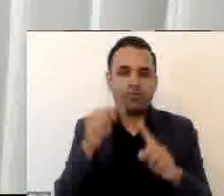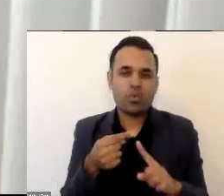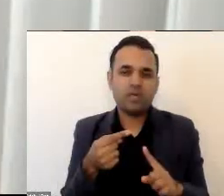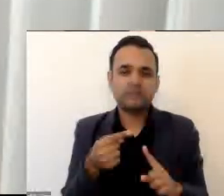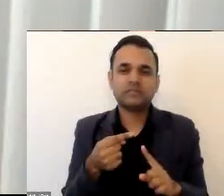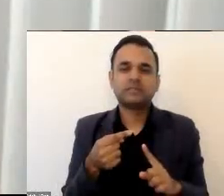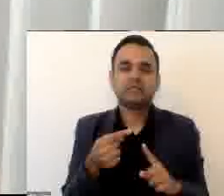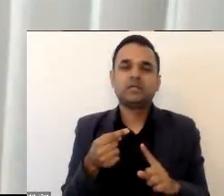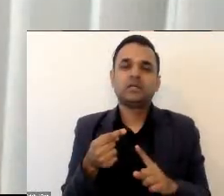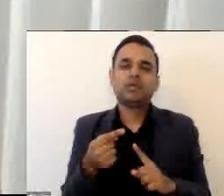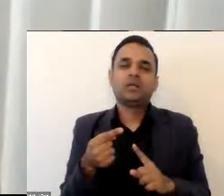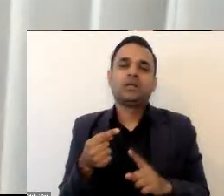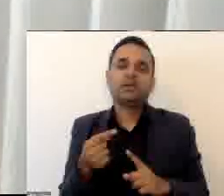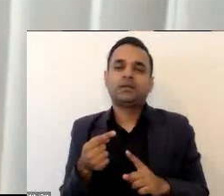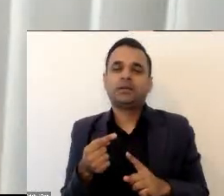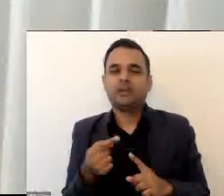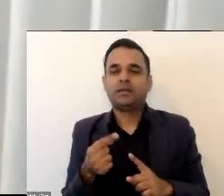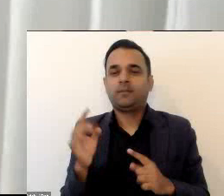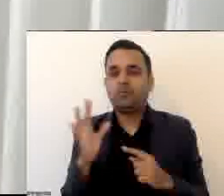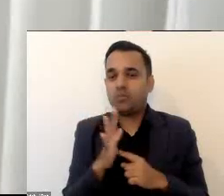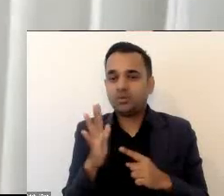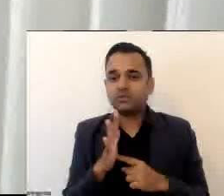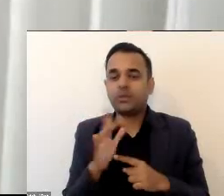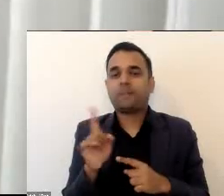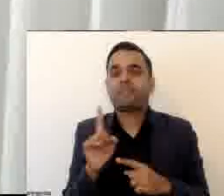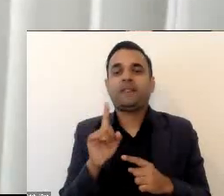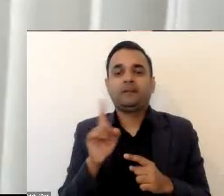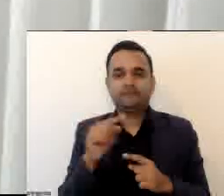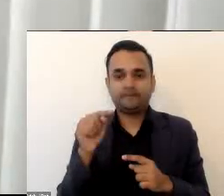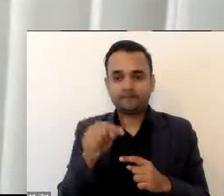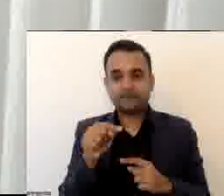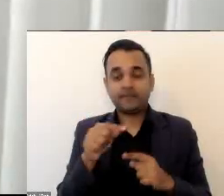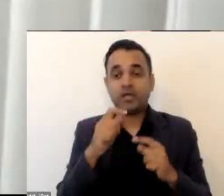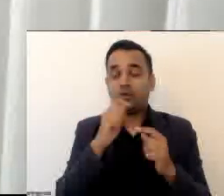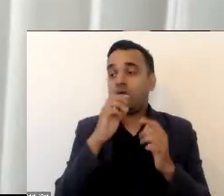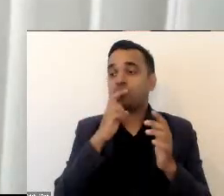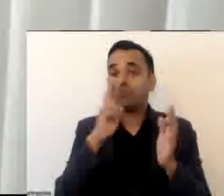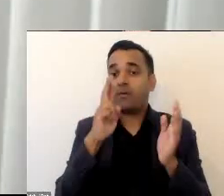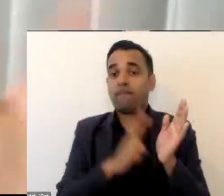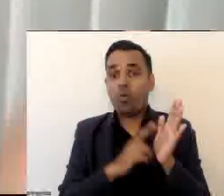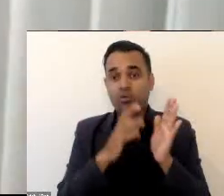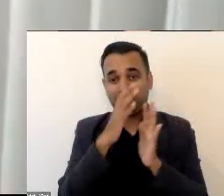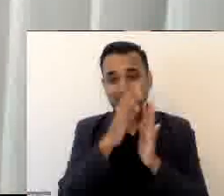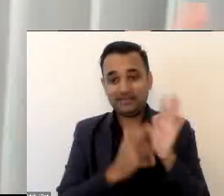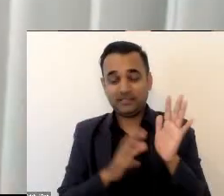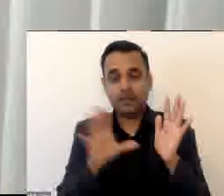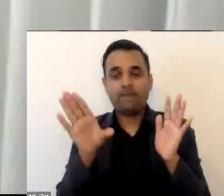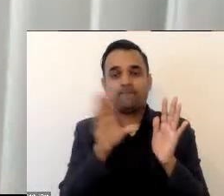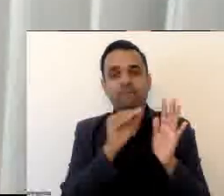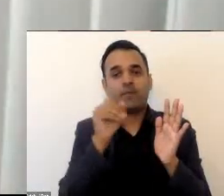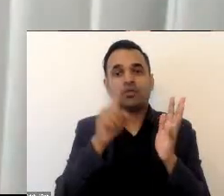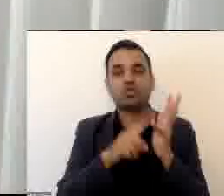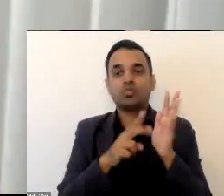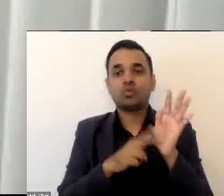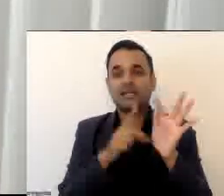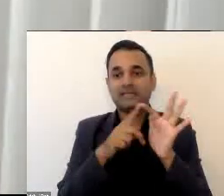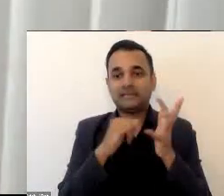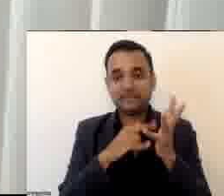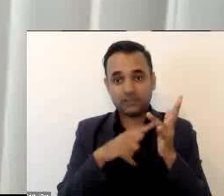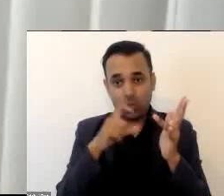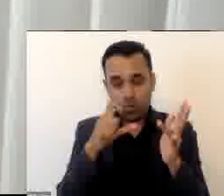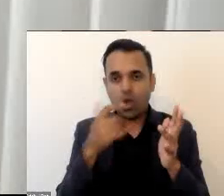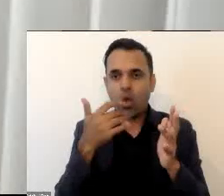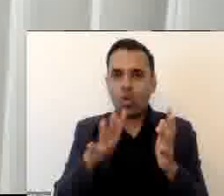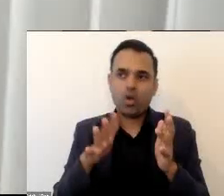UNESCO, it was launched in 2019. It says, "I'd blush if I could," which is, you know, famous, you know, one of the